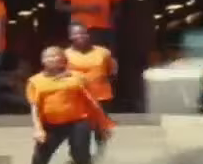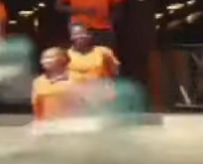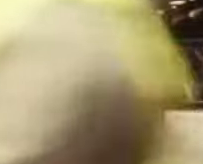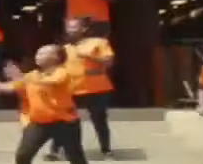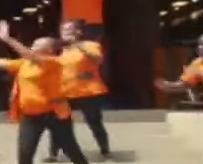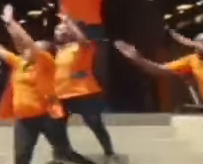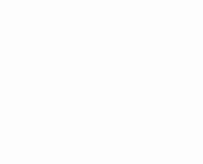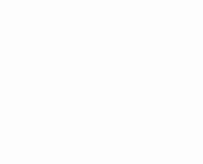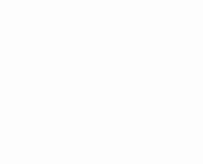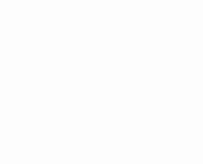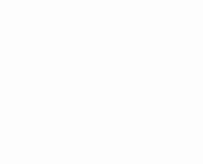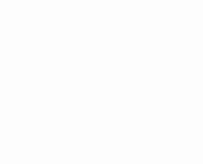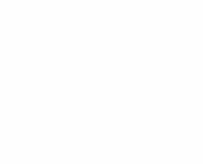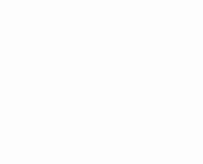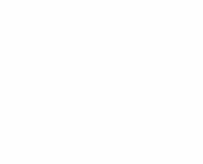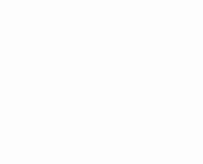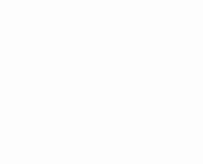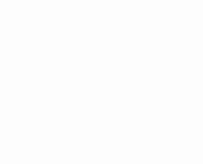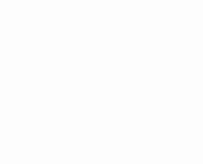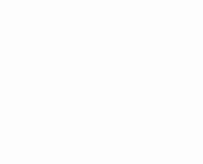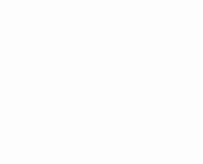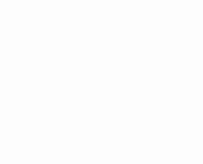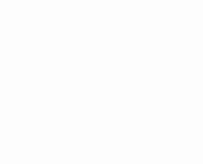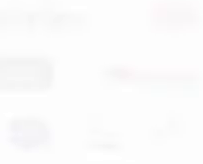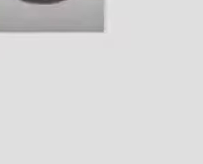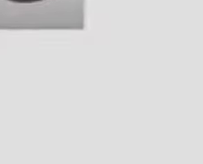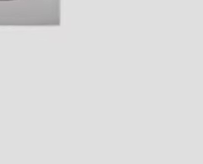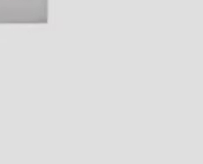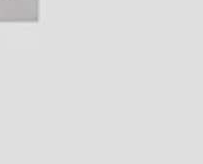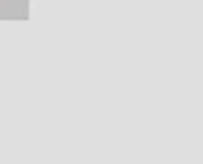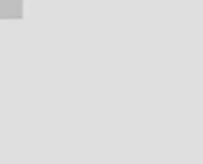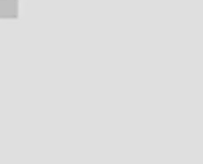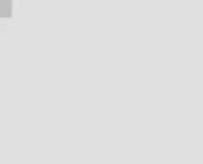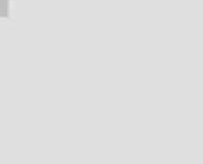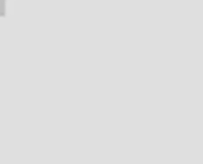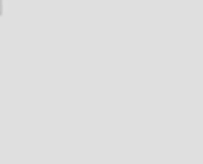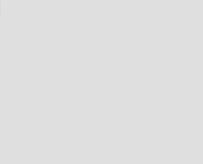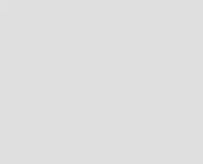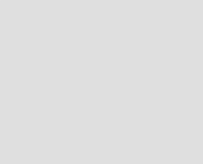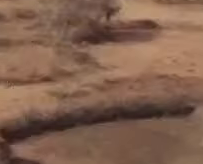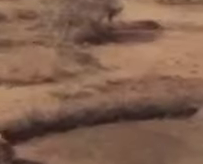saves you money. He's your story za jaba.